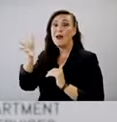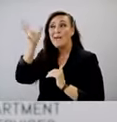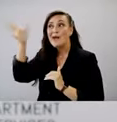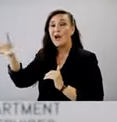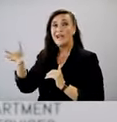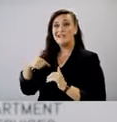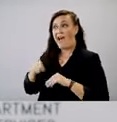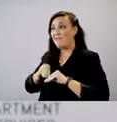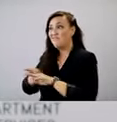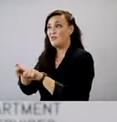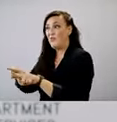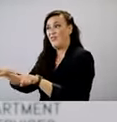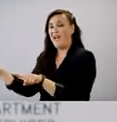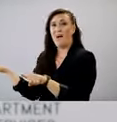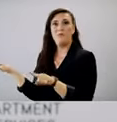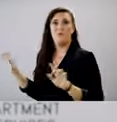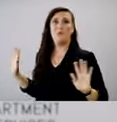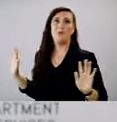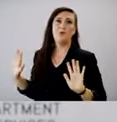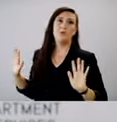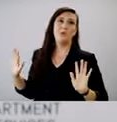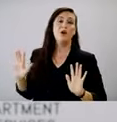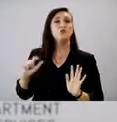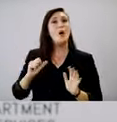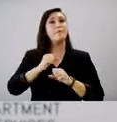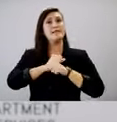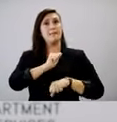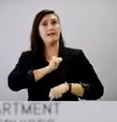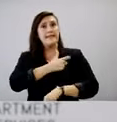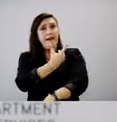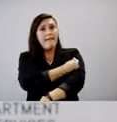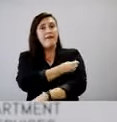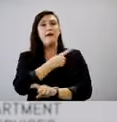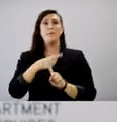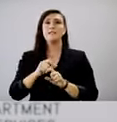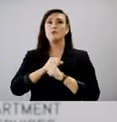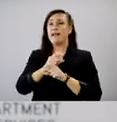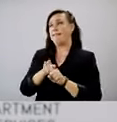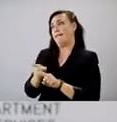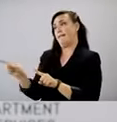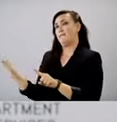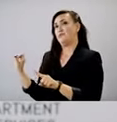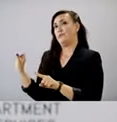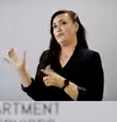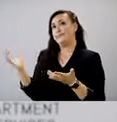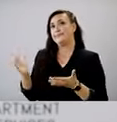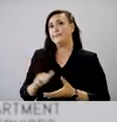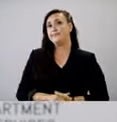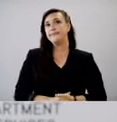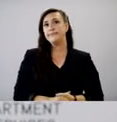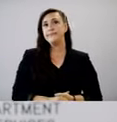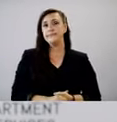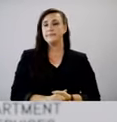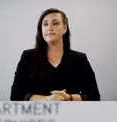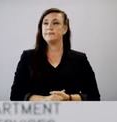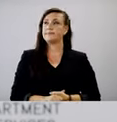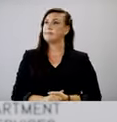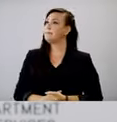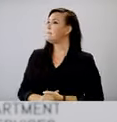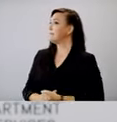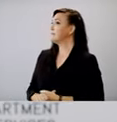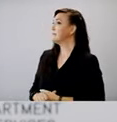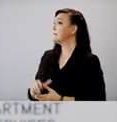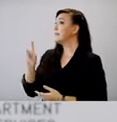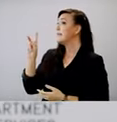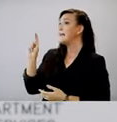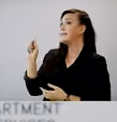grandfathers. So you want to make sure that not only are you protecting yourself with the vaccine, but you're protecting others with it as well.